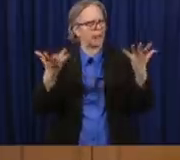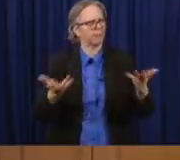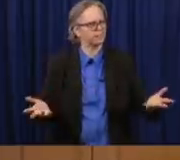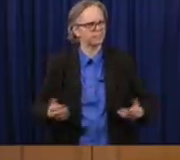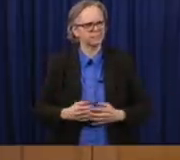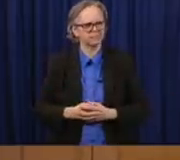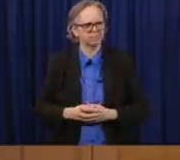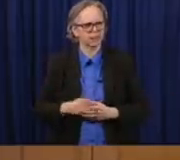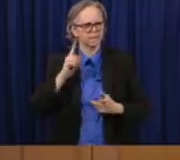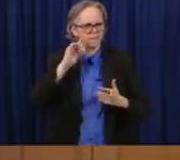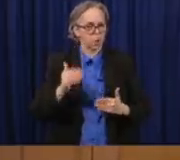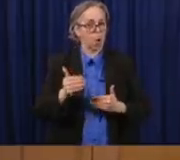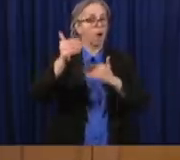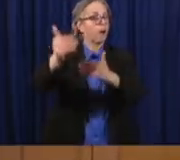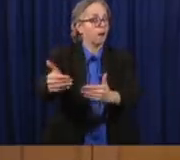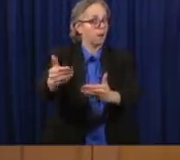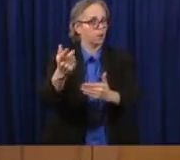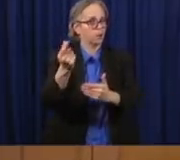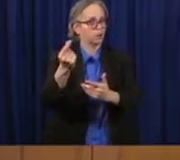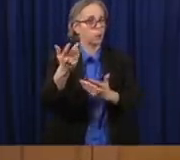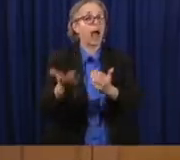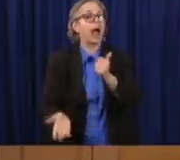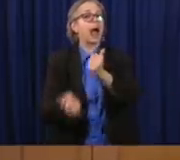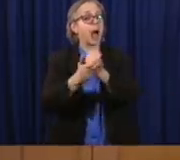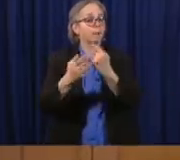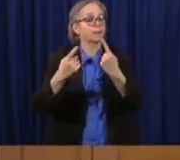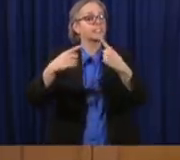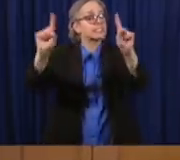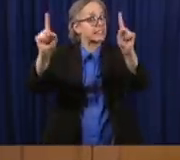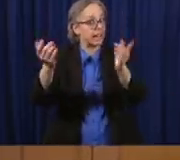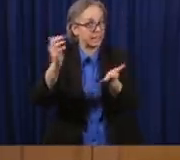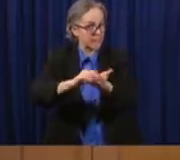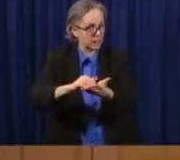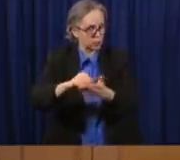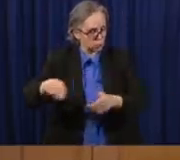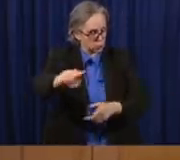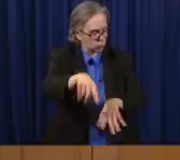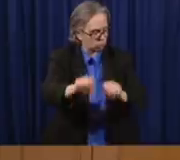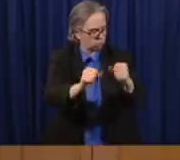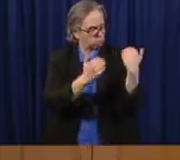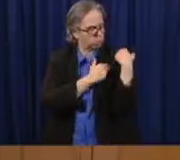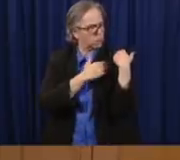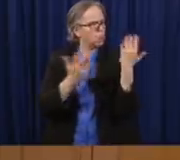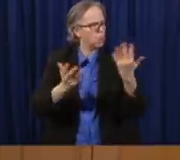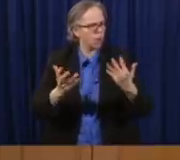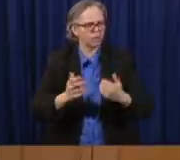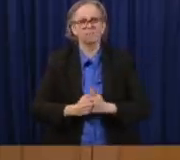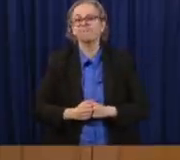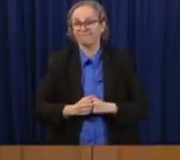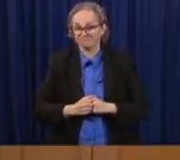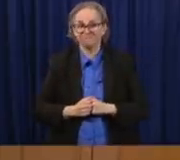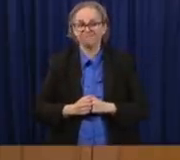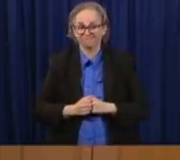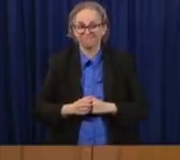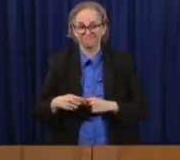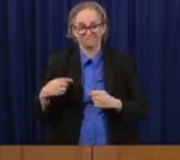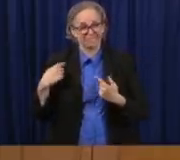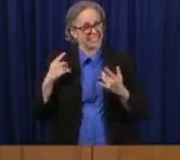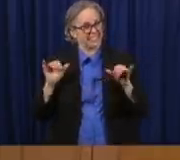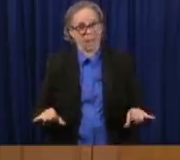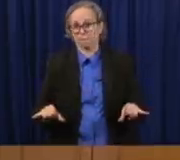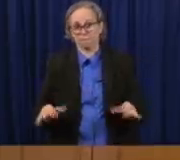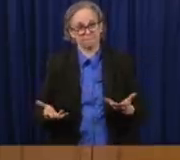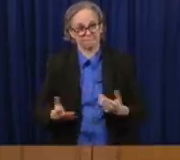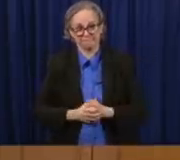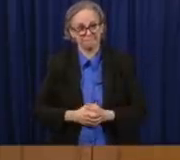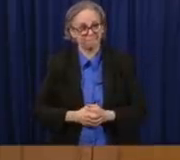to help us do really well at it again. And not surprisingly, it's a lot of the things we've learned in the first phase. It